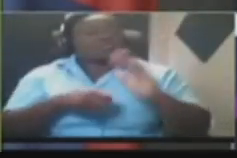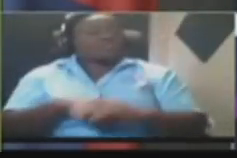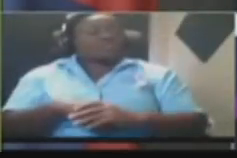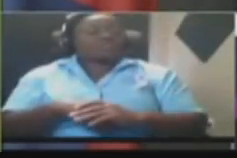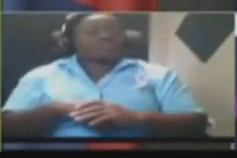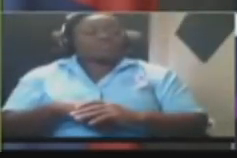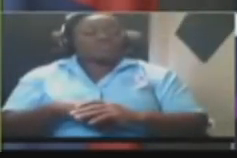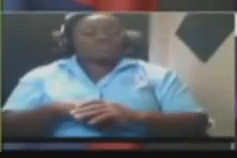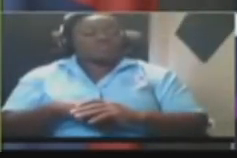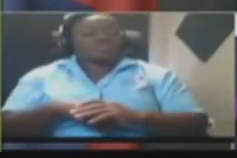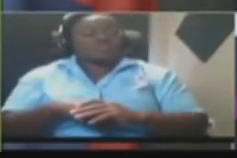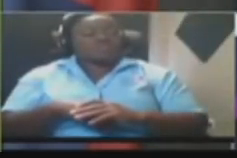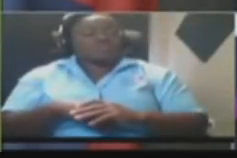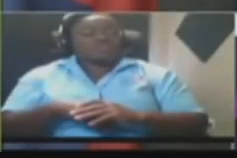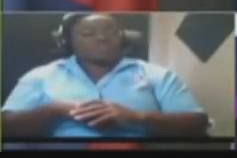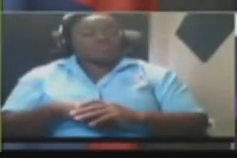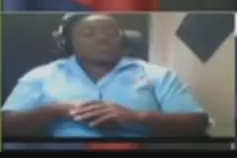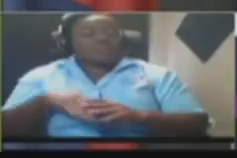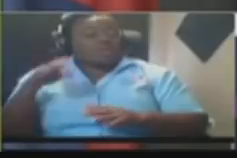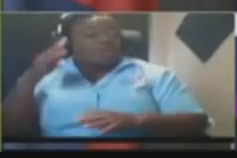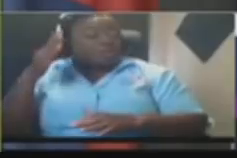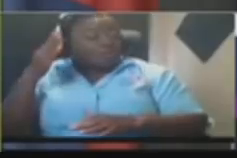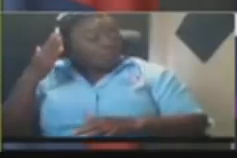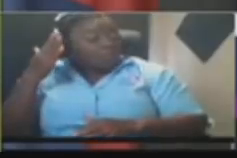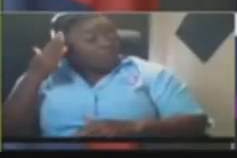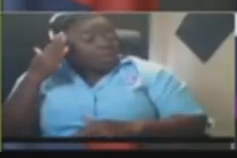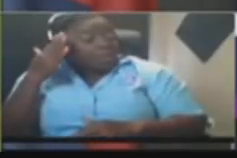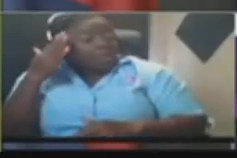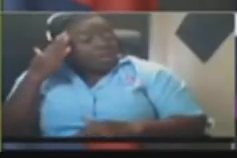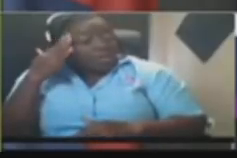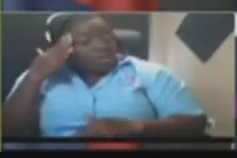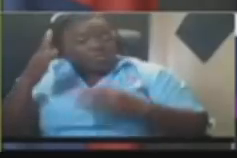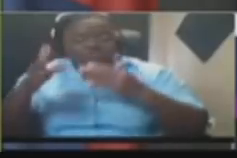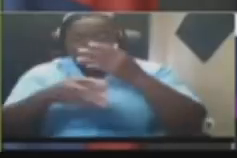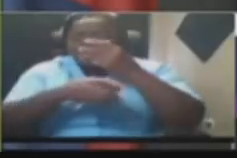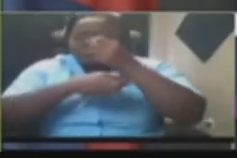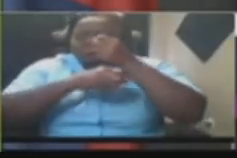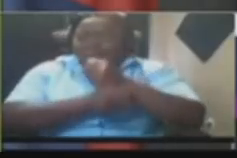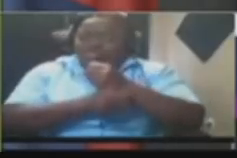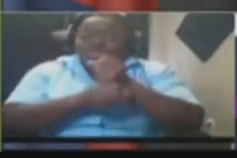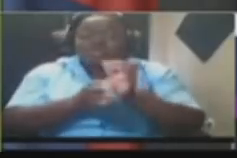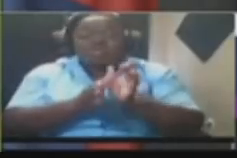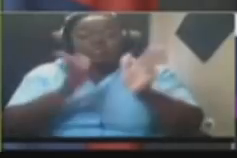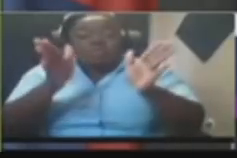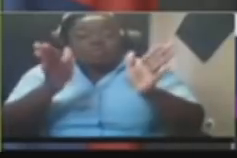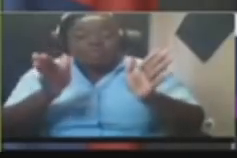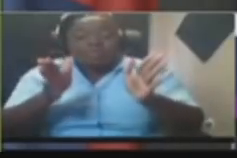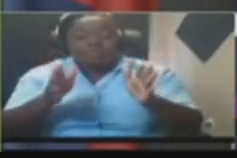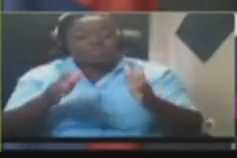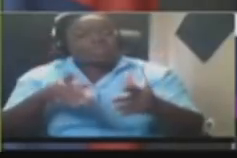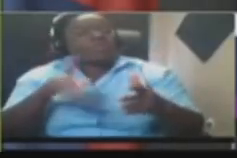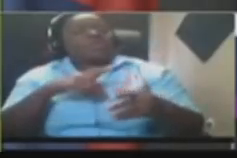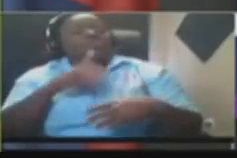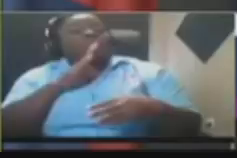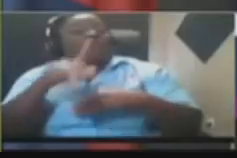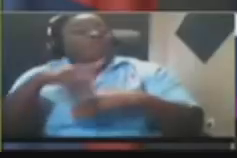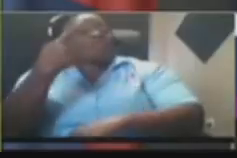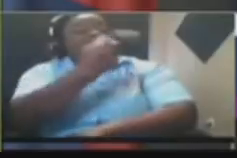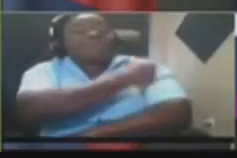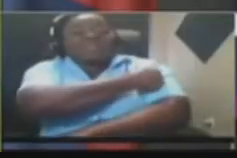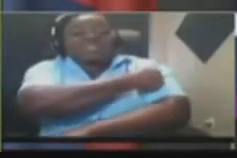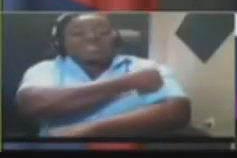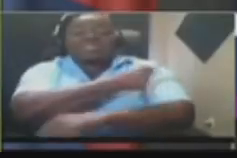we have placed in the population is not misplaced. And with respect to vaccination, it is in